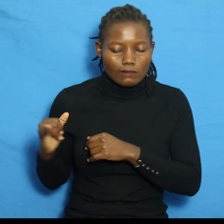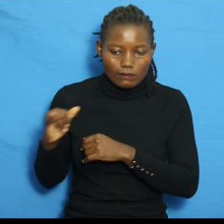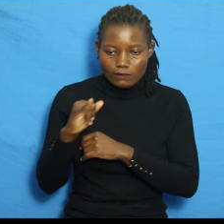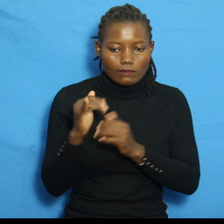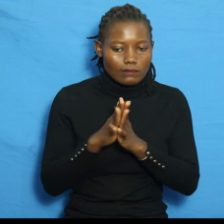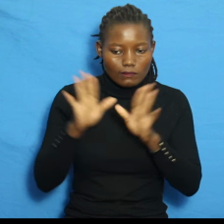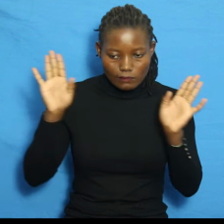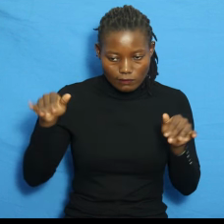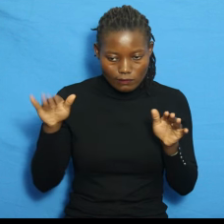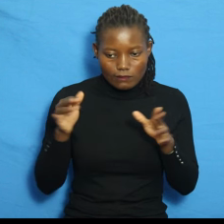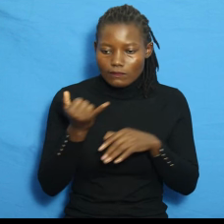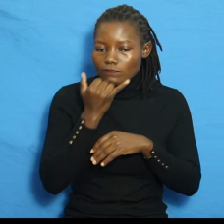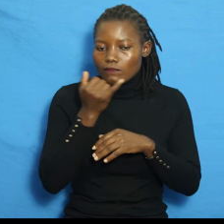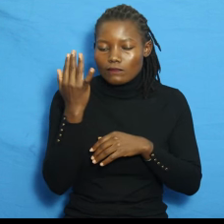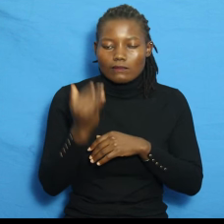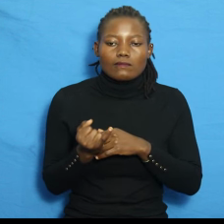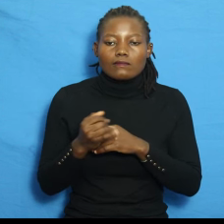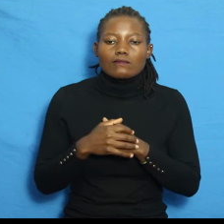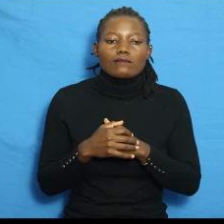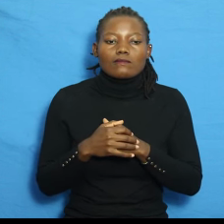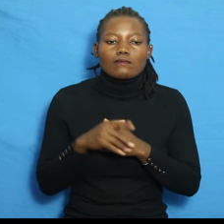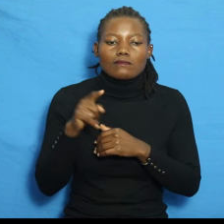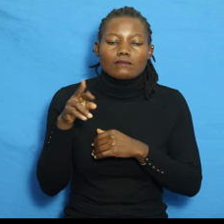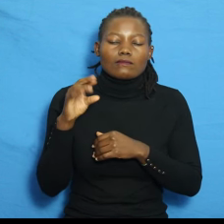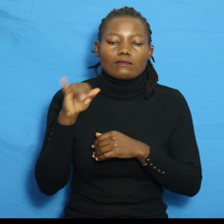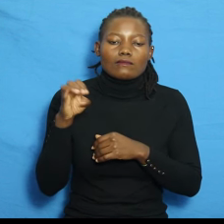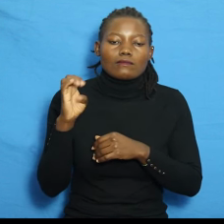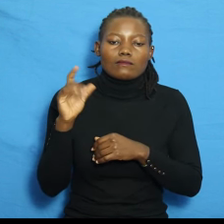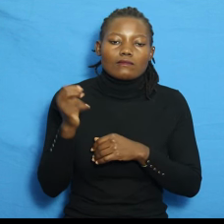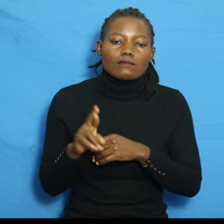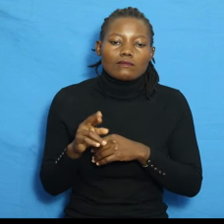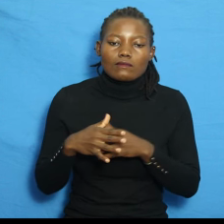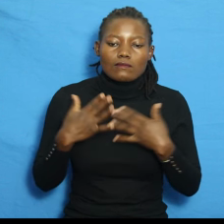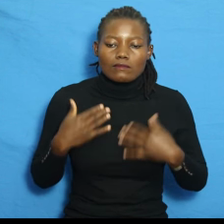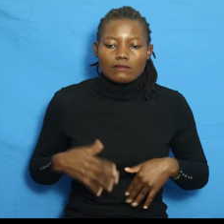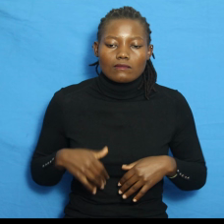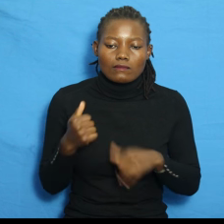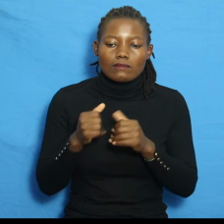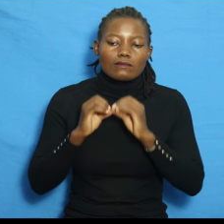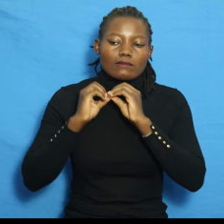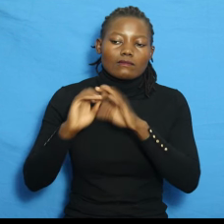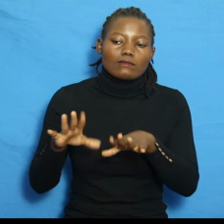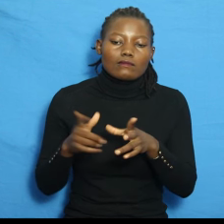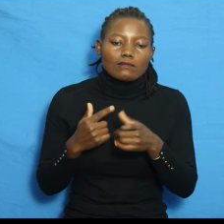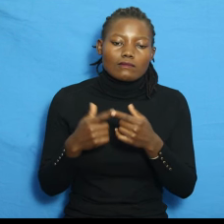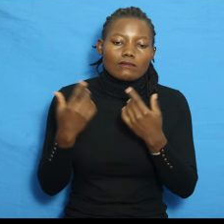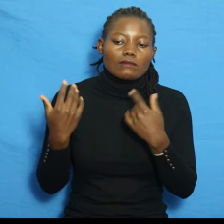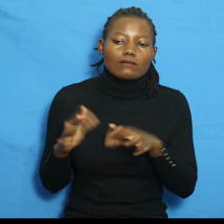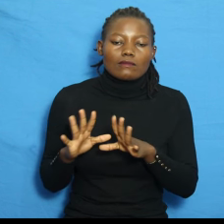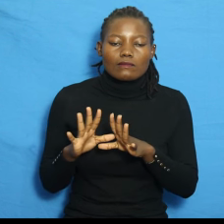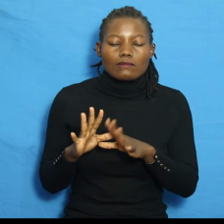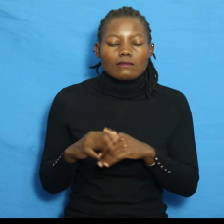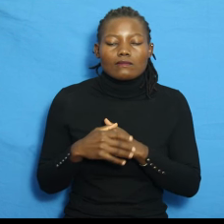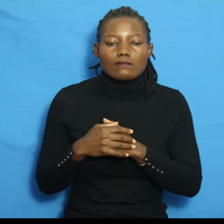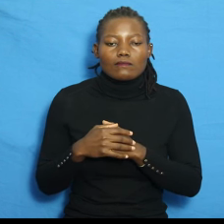projectile. The reason why a plane and birds are not projectiles, because a projectile is a body which is thrown